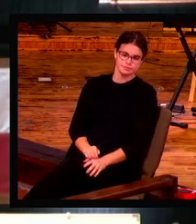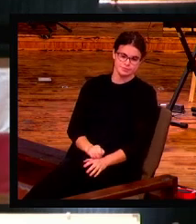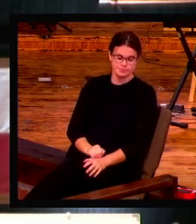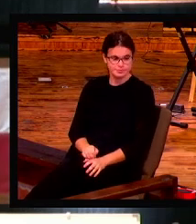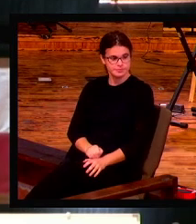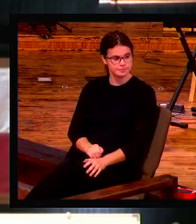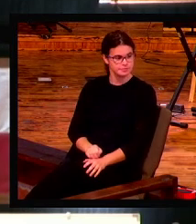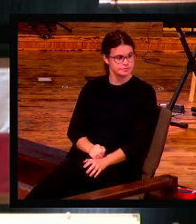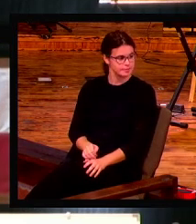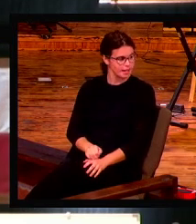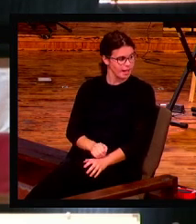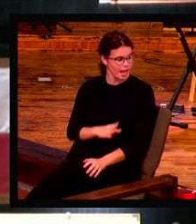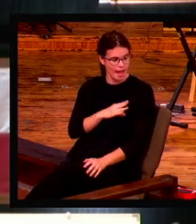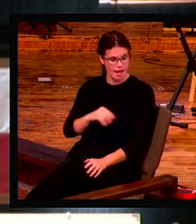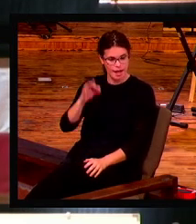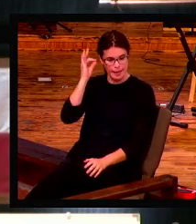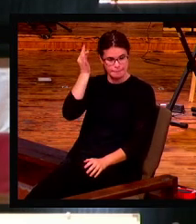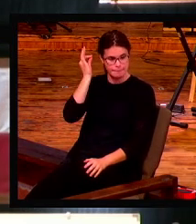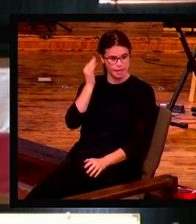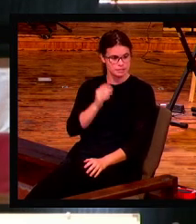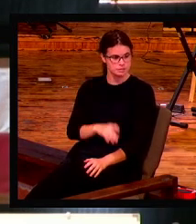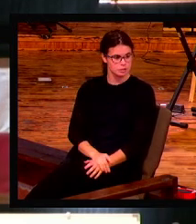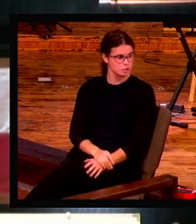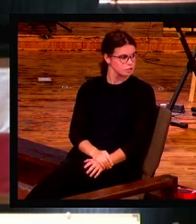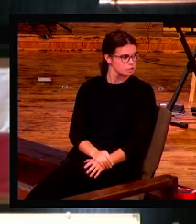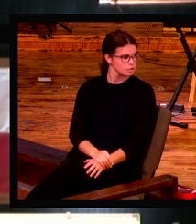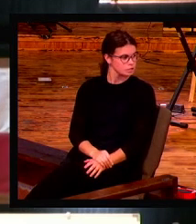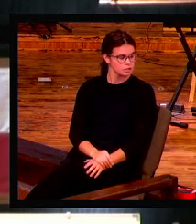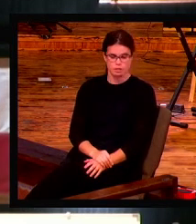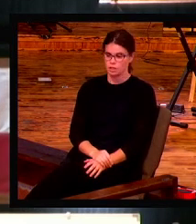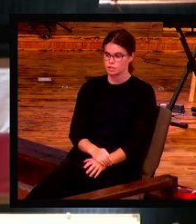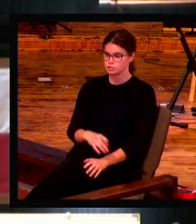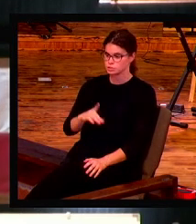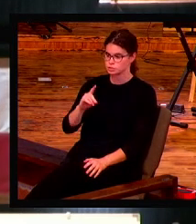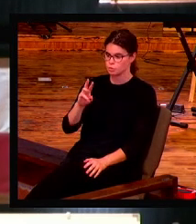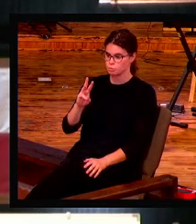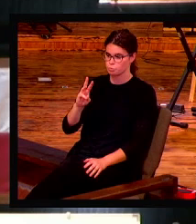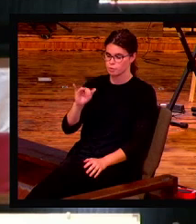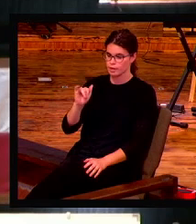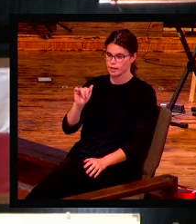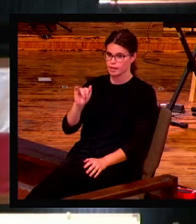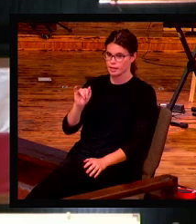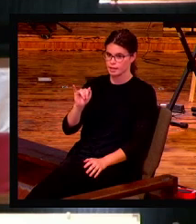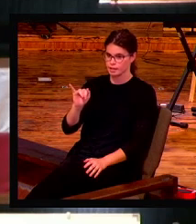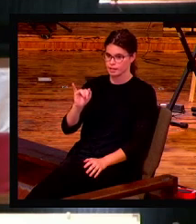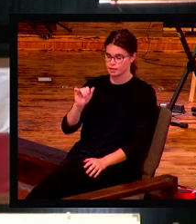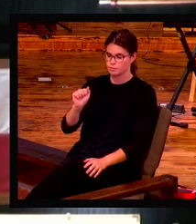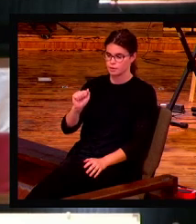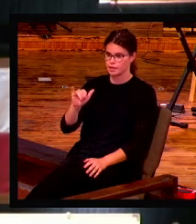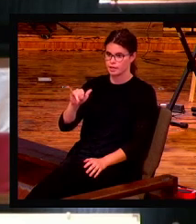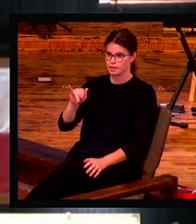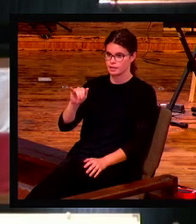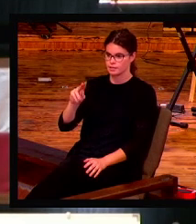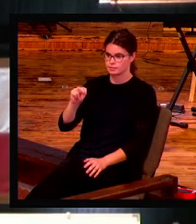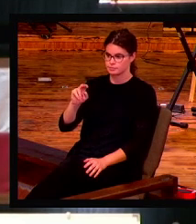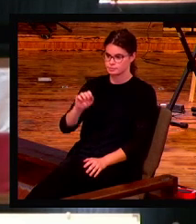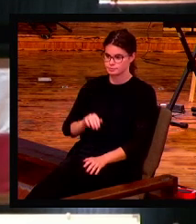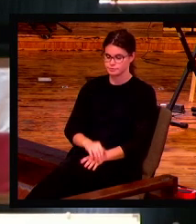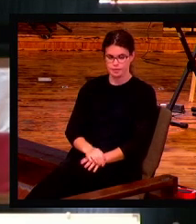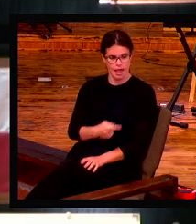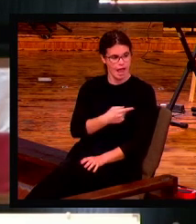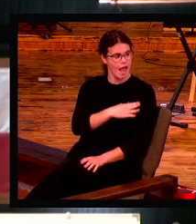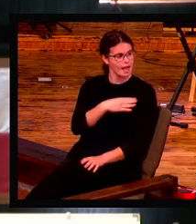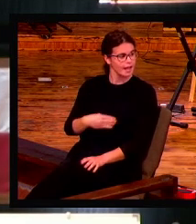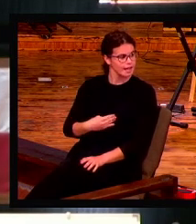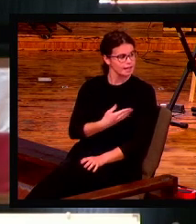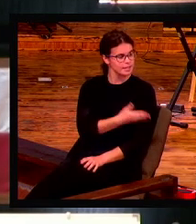And Pastor Dwayne and his lovely wife, Brandy, he is a man of true humility, and I have